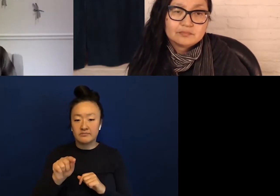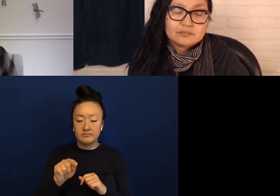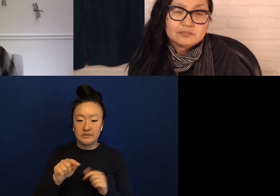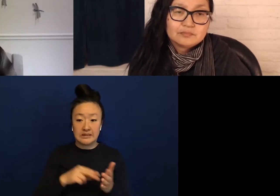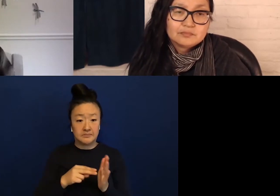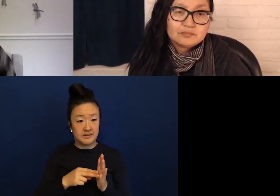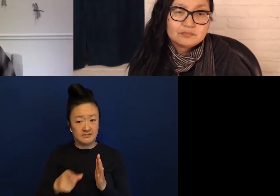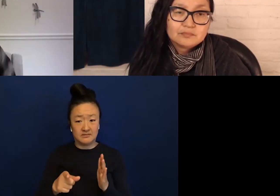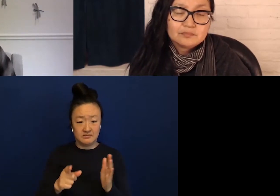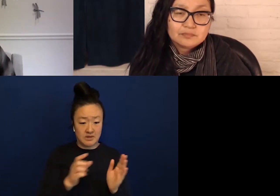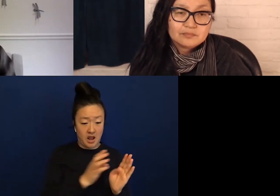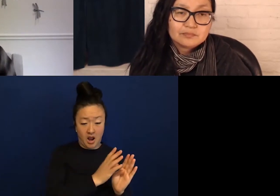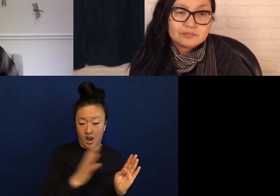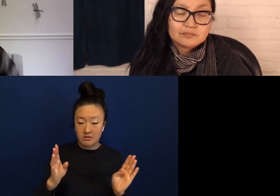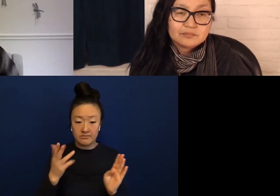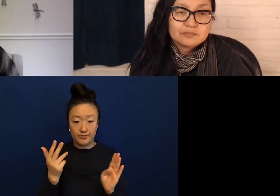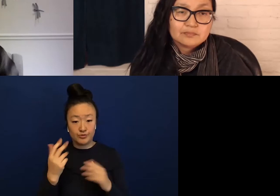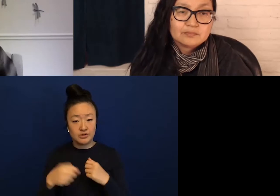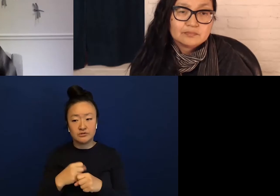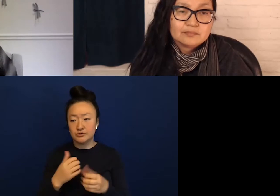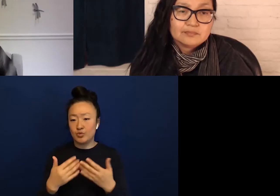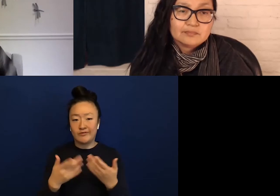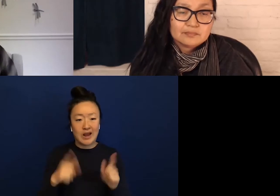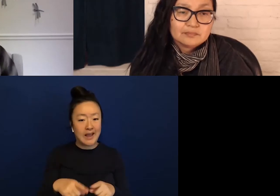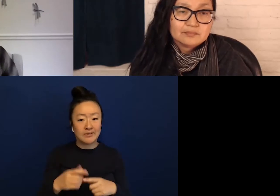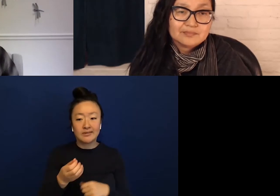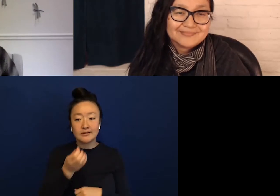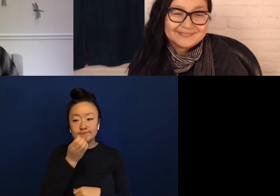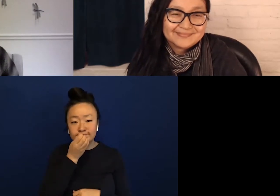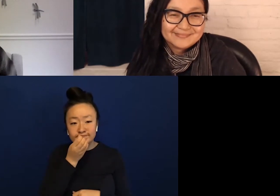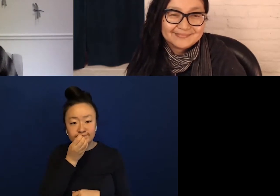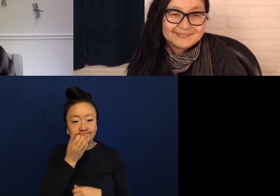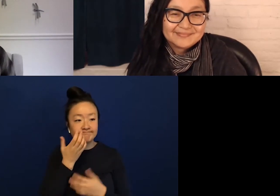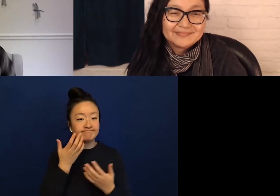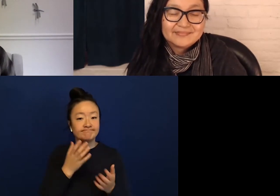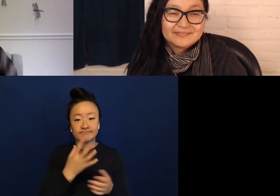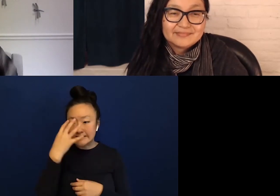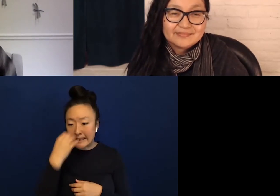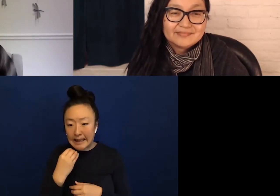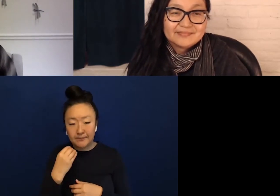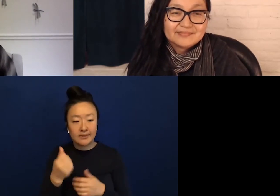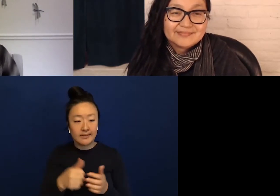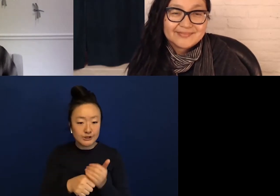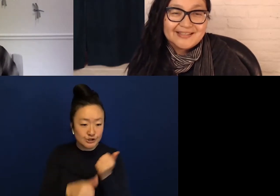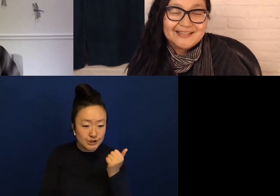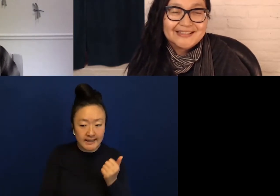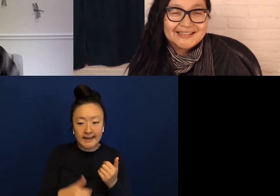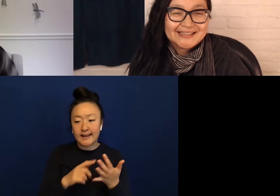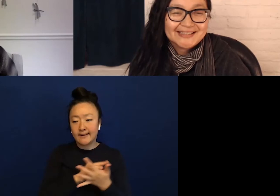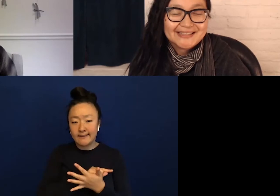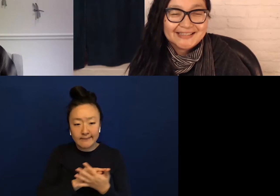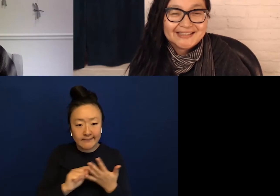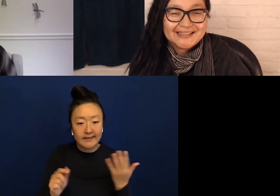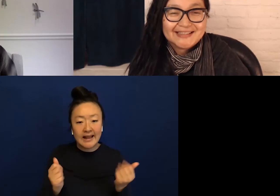whole, the 13 years, whatever happens, all the meals that were eaten, all the, the sleeping, the shitting, the everything that